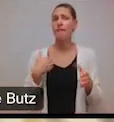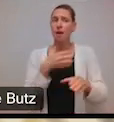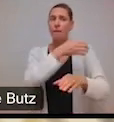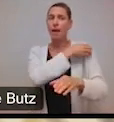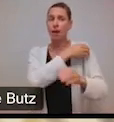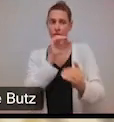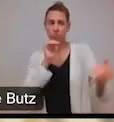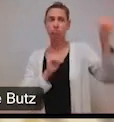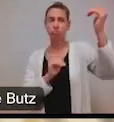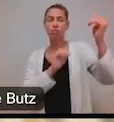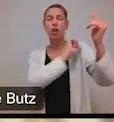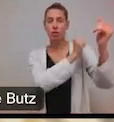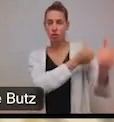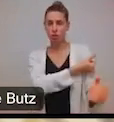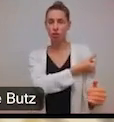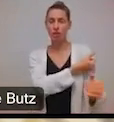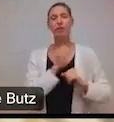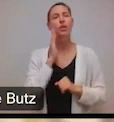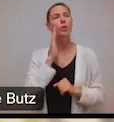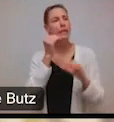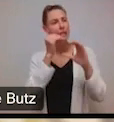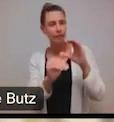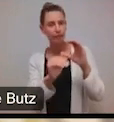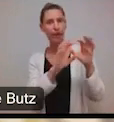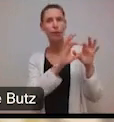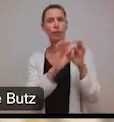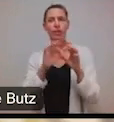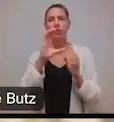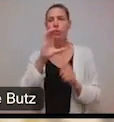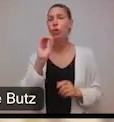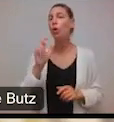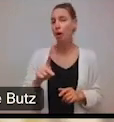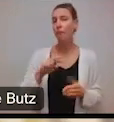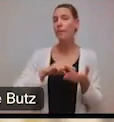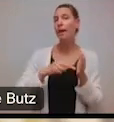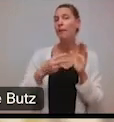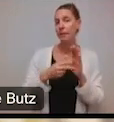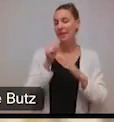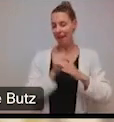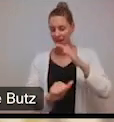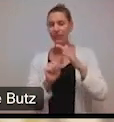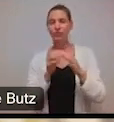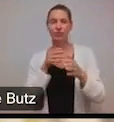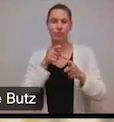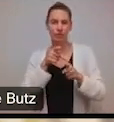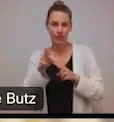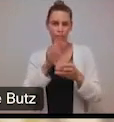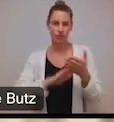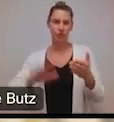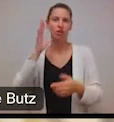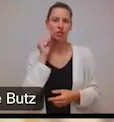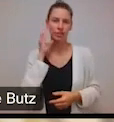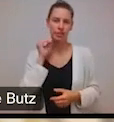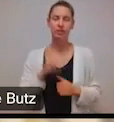You are emailing about your co-op, which is part of your professional college experience. You